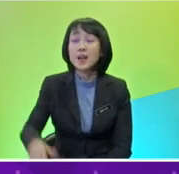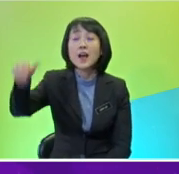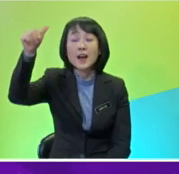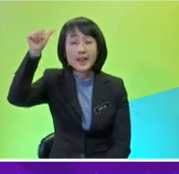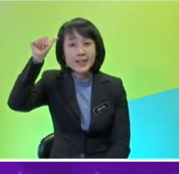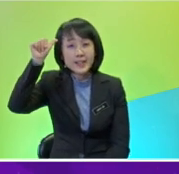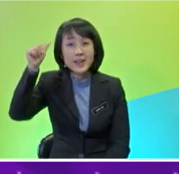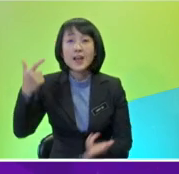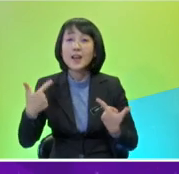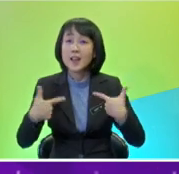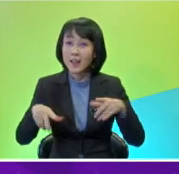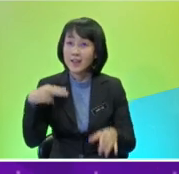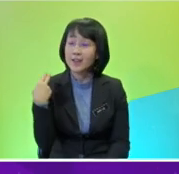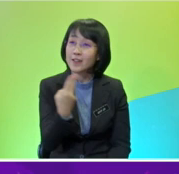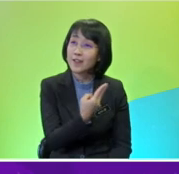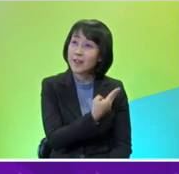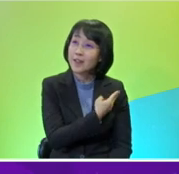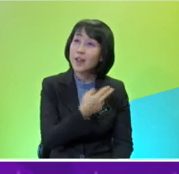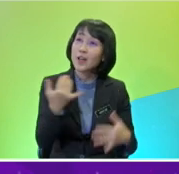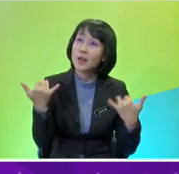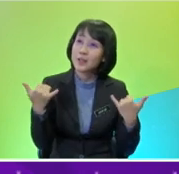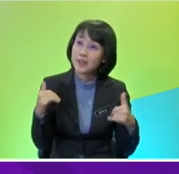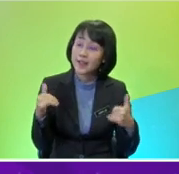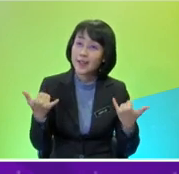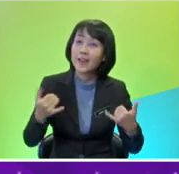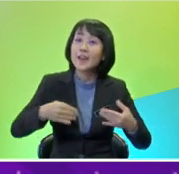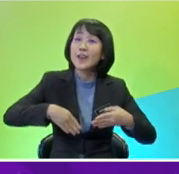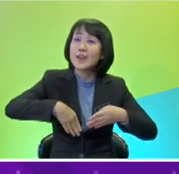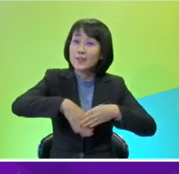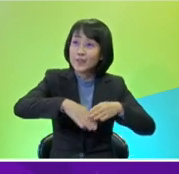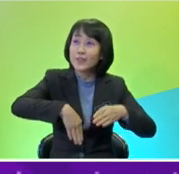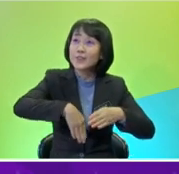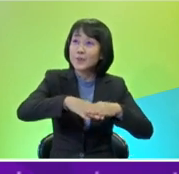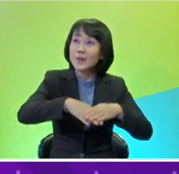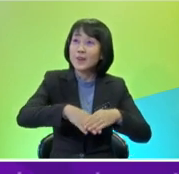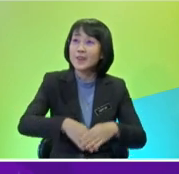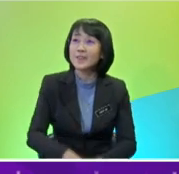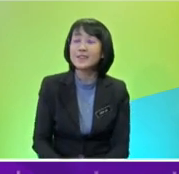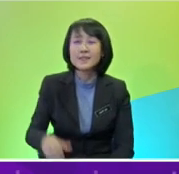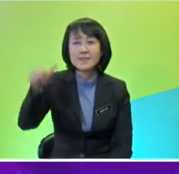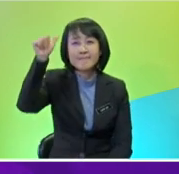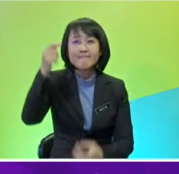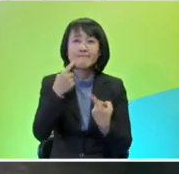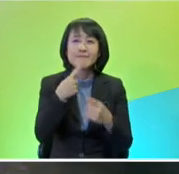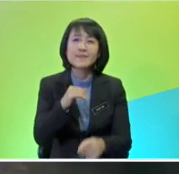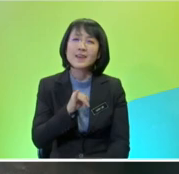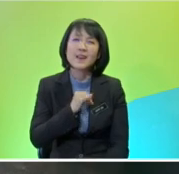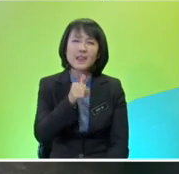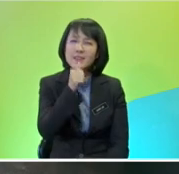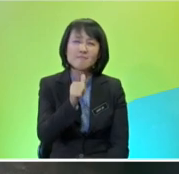Adam, let's play a football. I'm not sure. I'm not